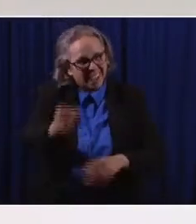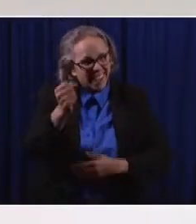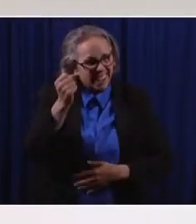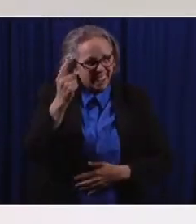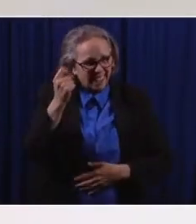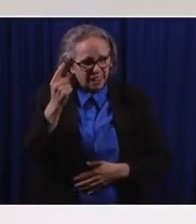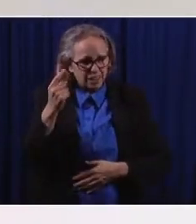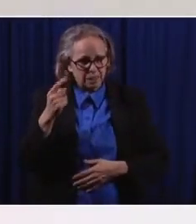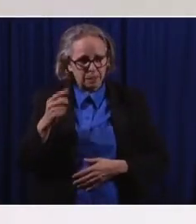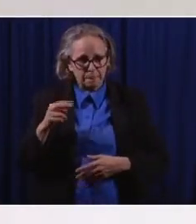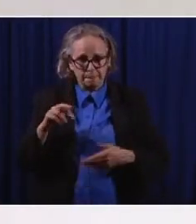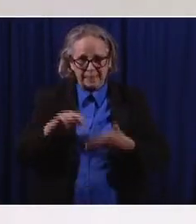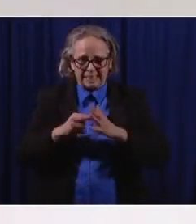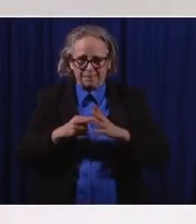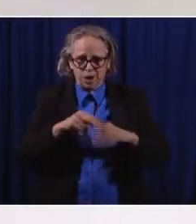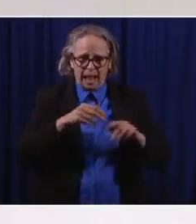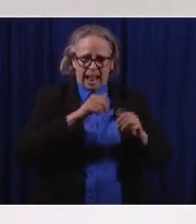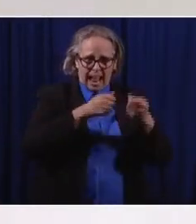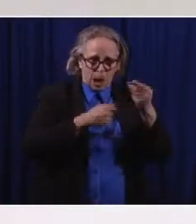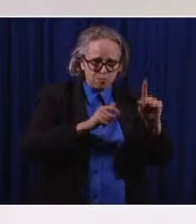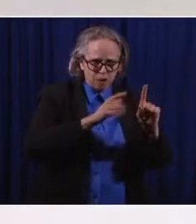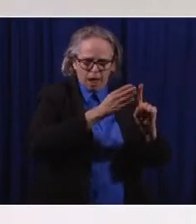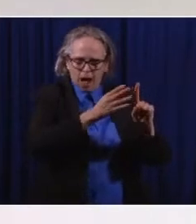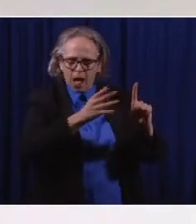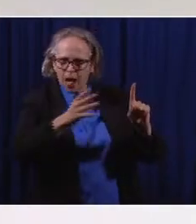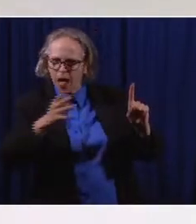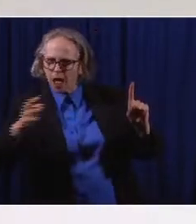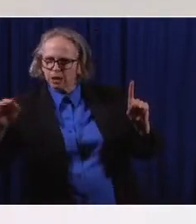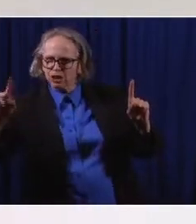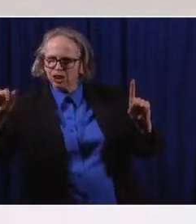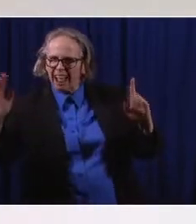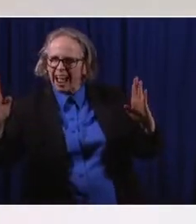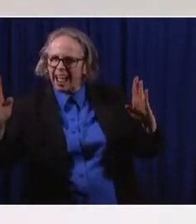were exposed depends on the prevalence at other time periods